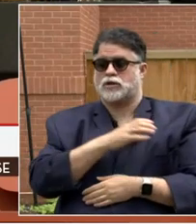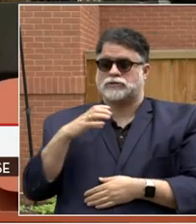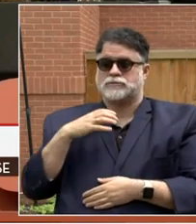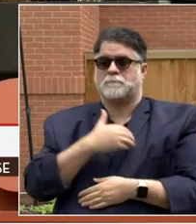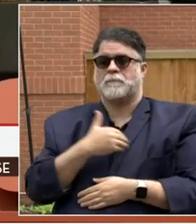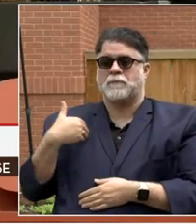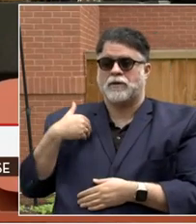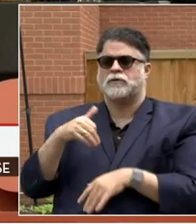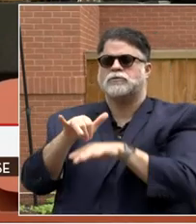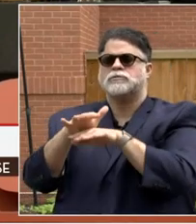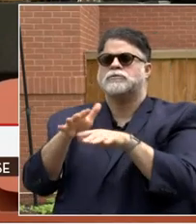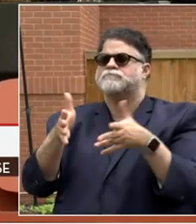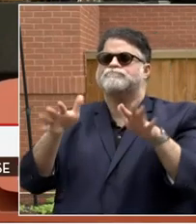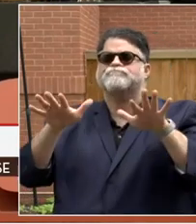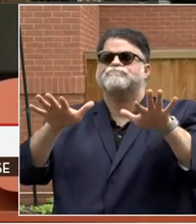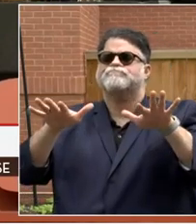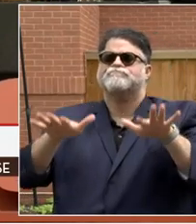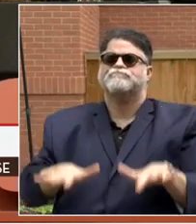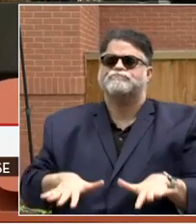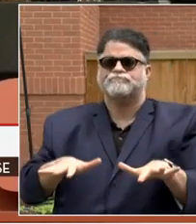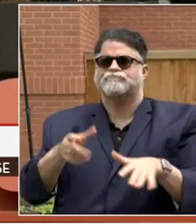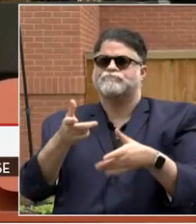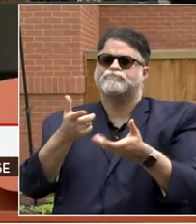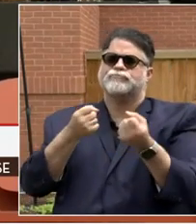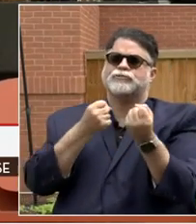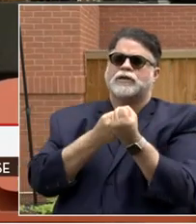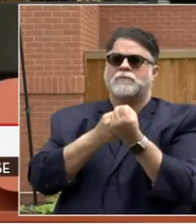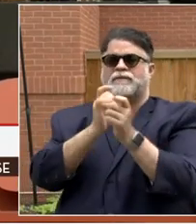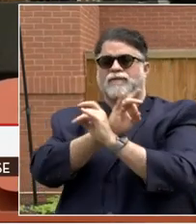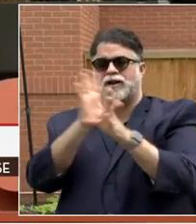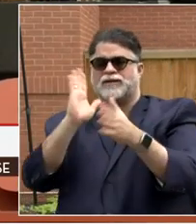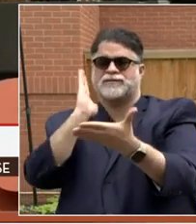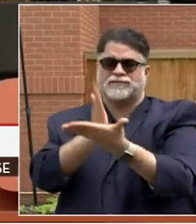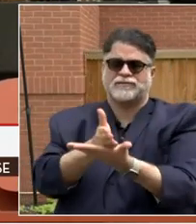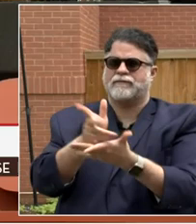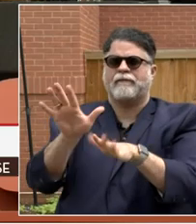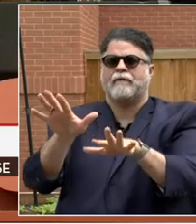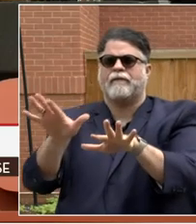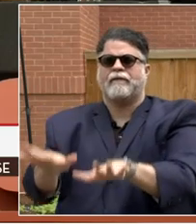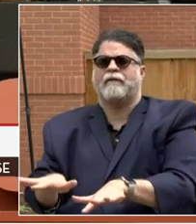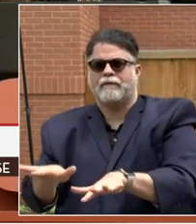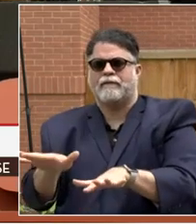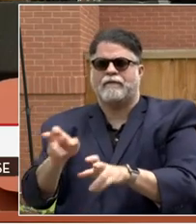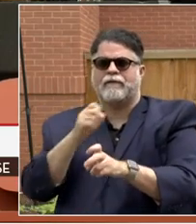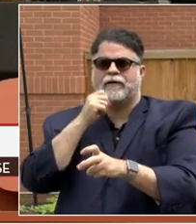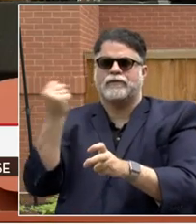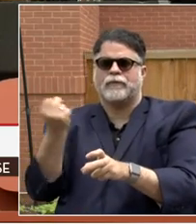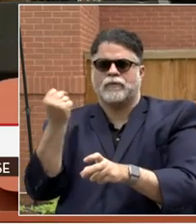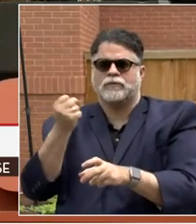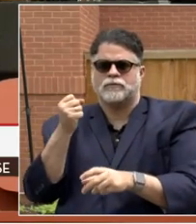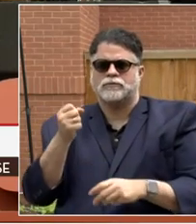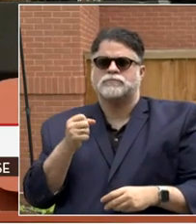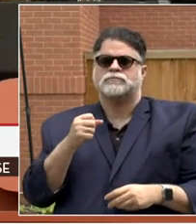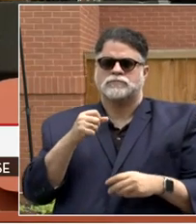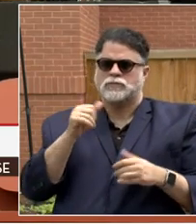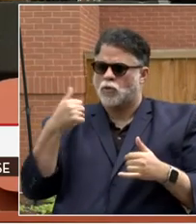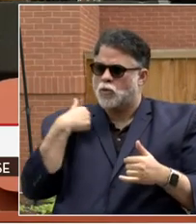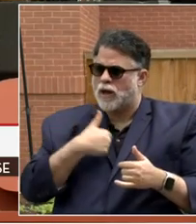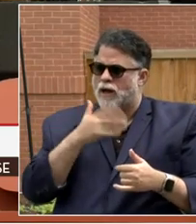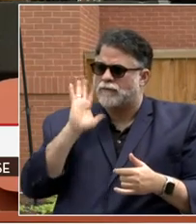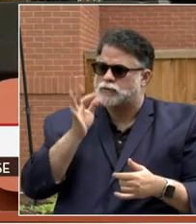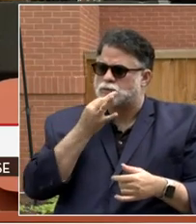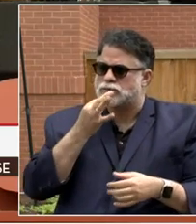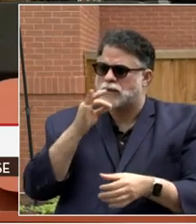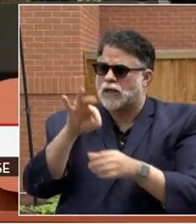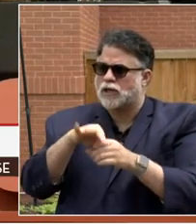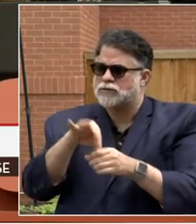violence prevention services like violence interrupters. We've got the mayoral election coming up. There's a lot of people here who have been doing the work for a long